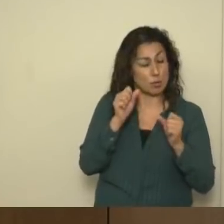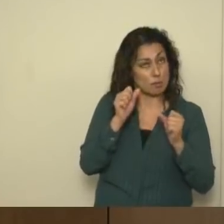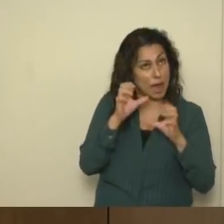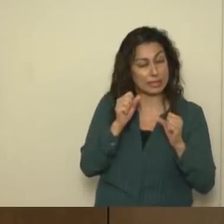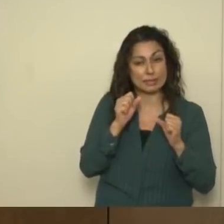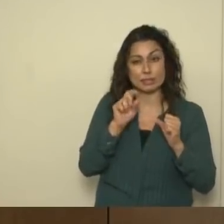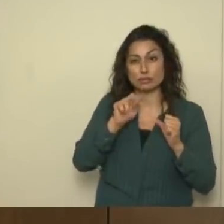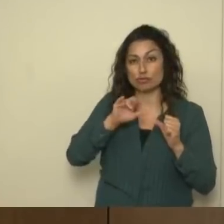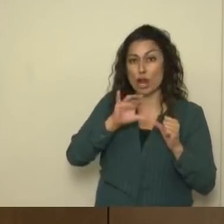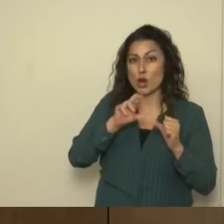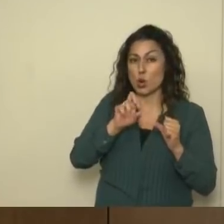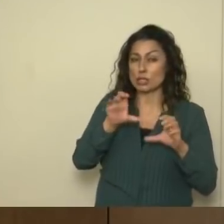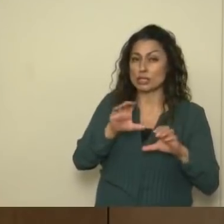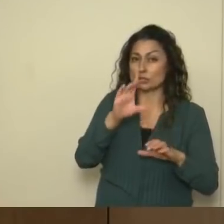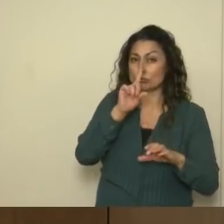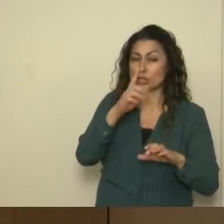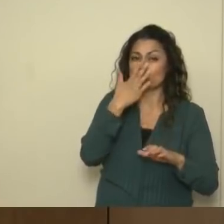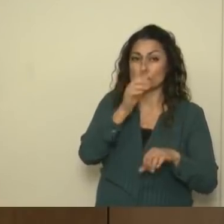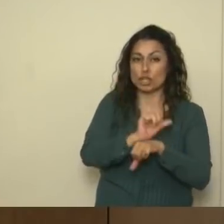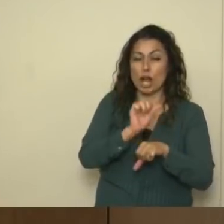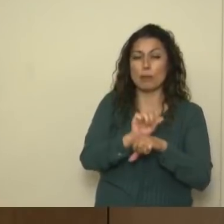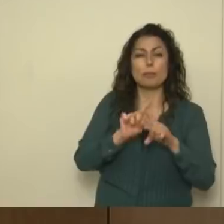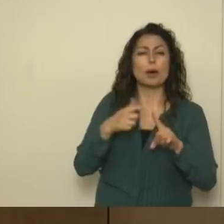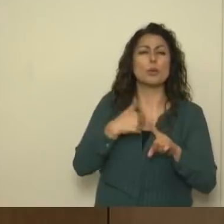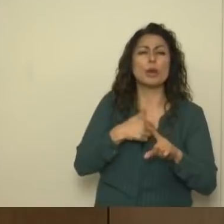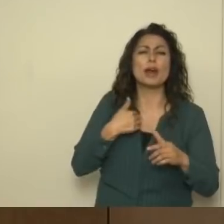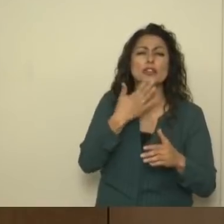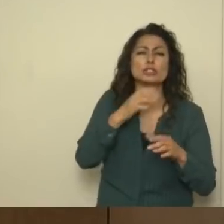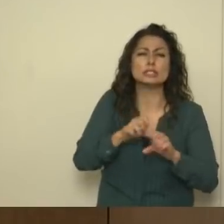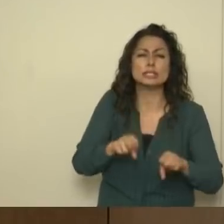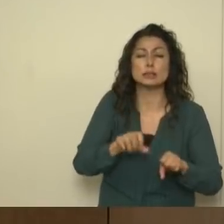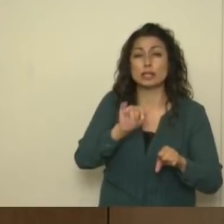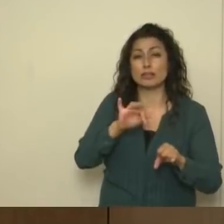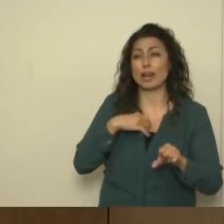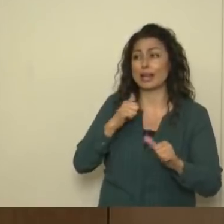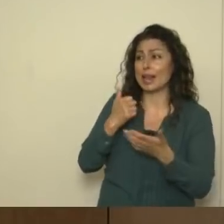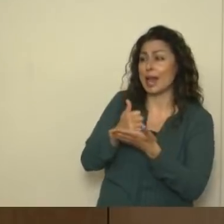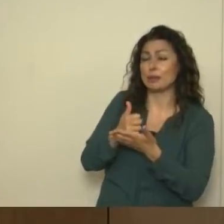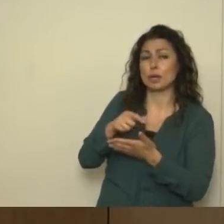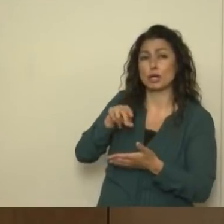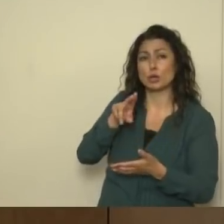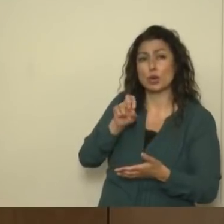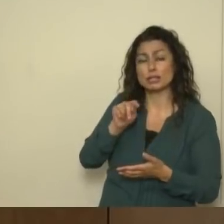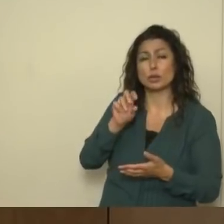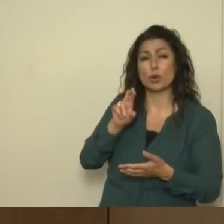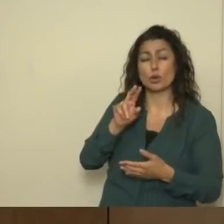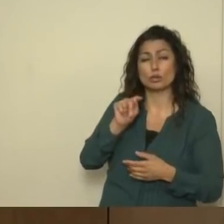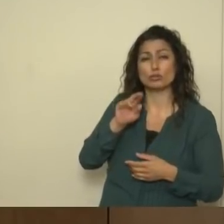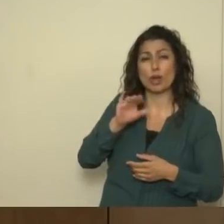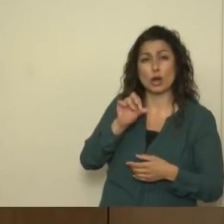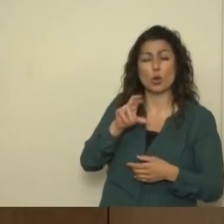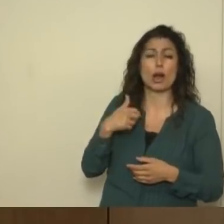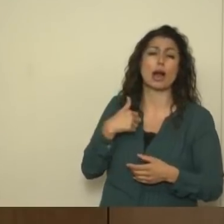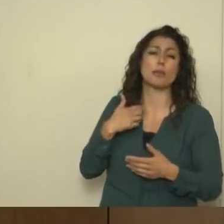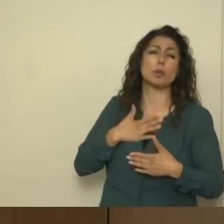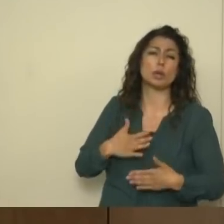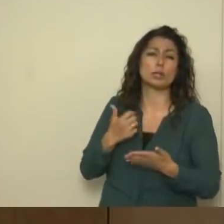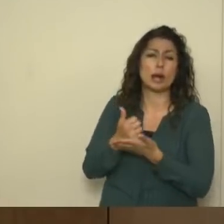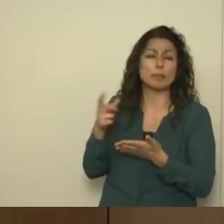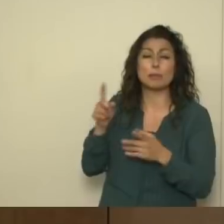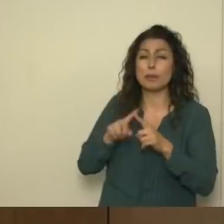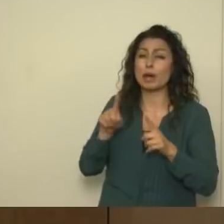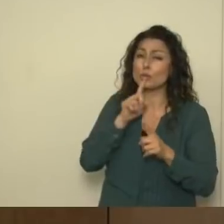but we have a good system. So if I can help Quest or LabCorp, we're available to help them, but it is